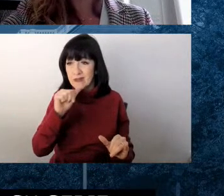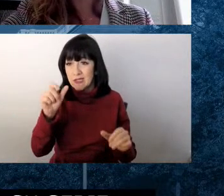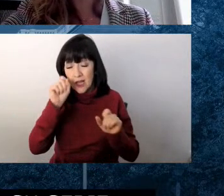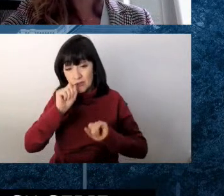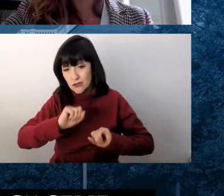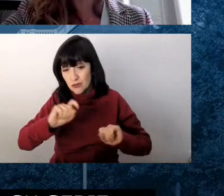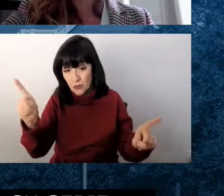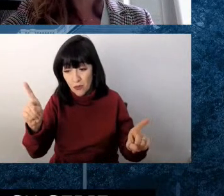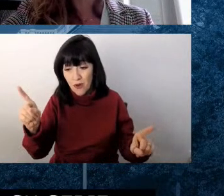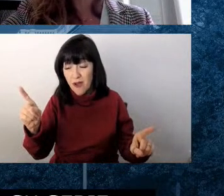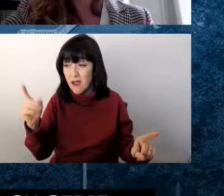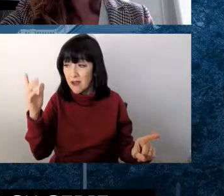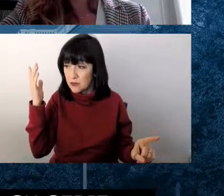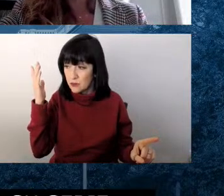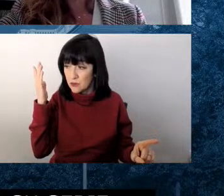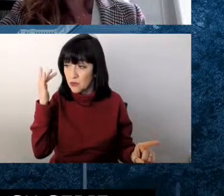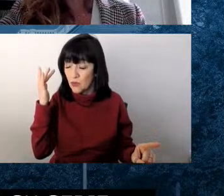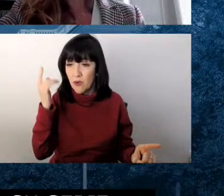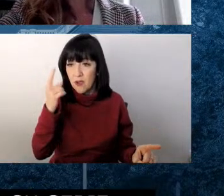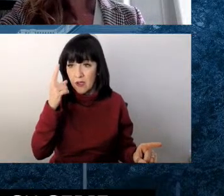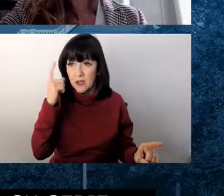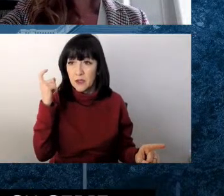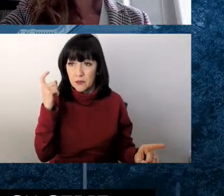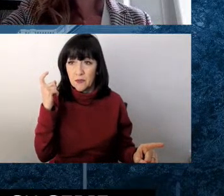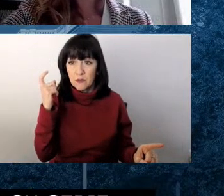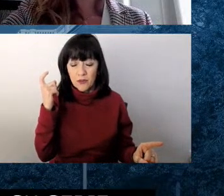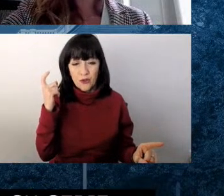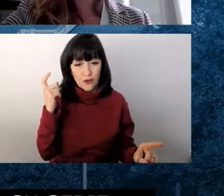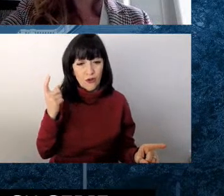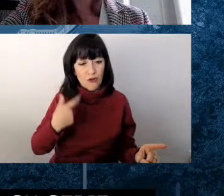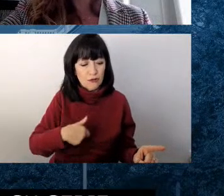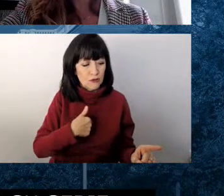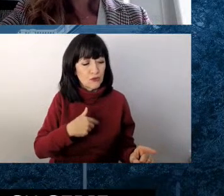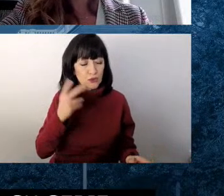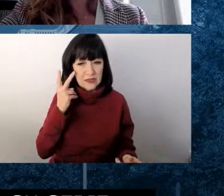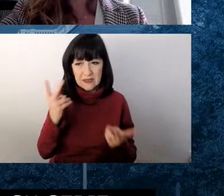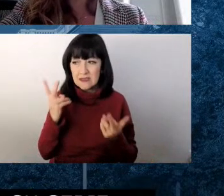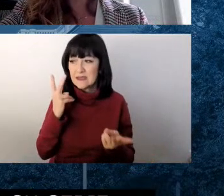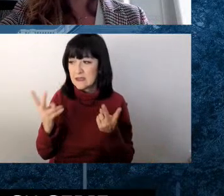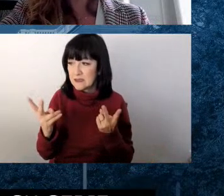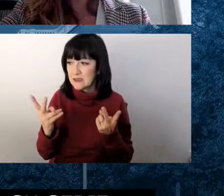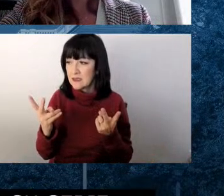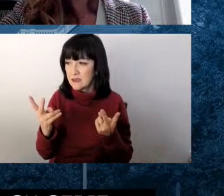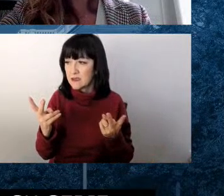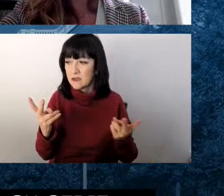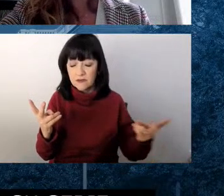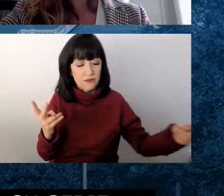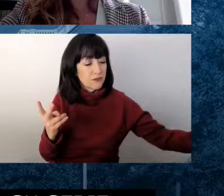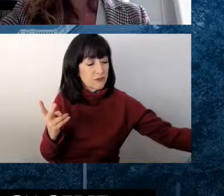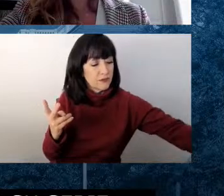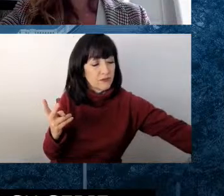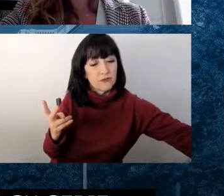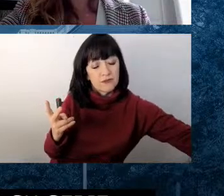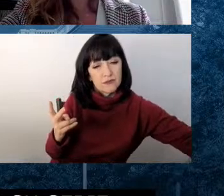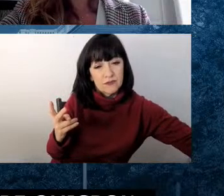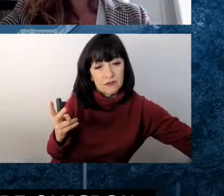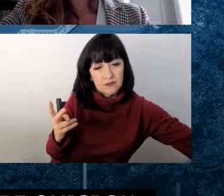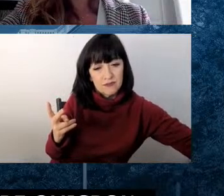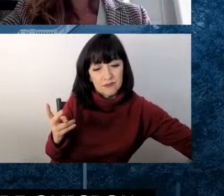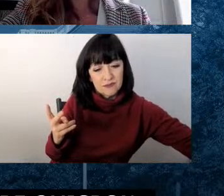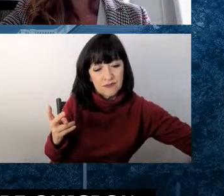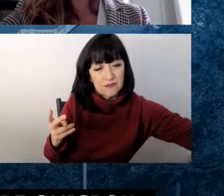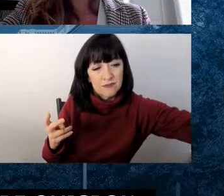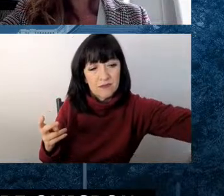talk a little bit more about that. But what's important here to see is that 88%